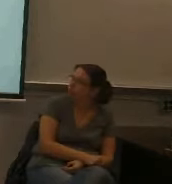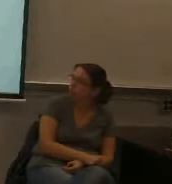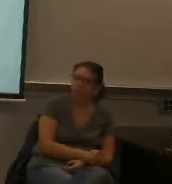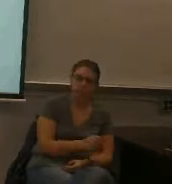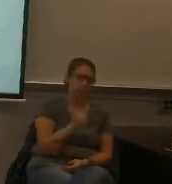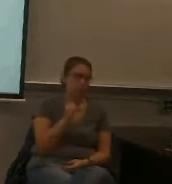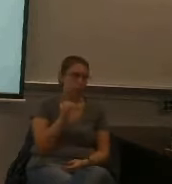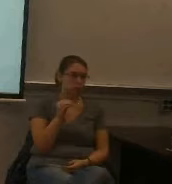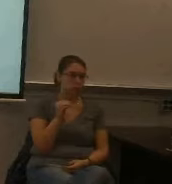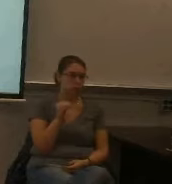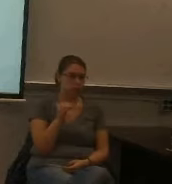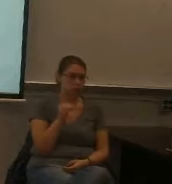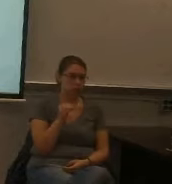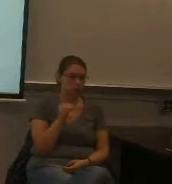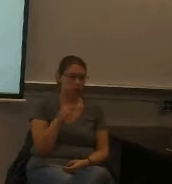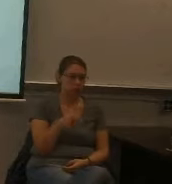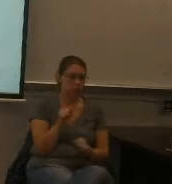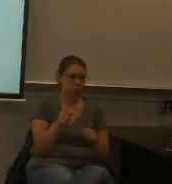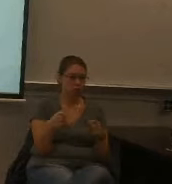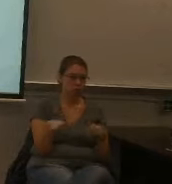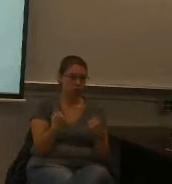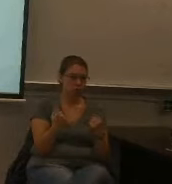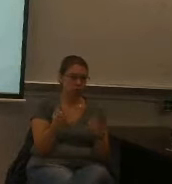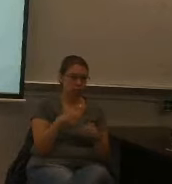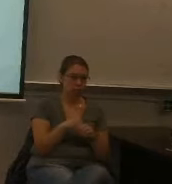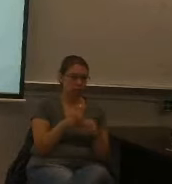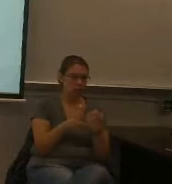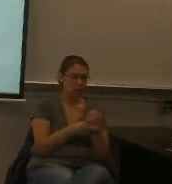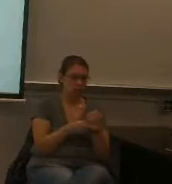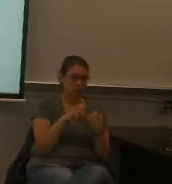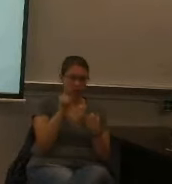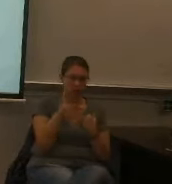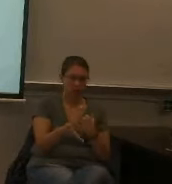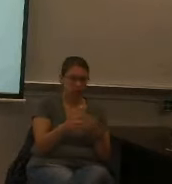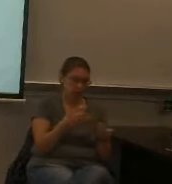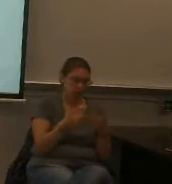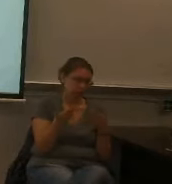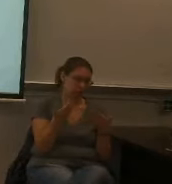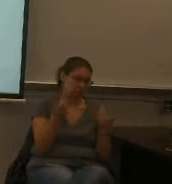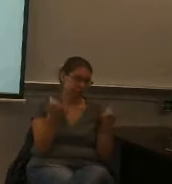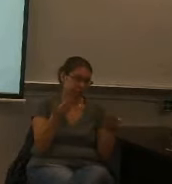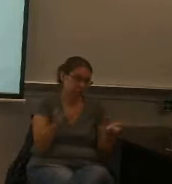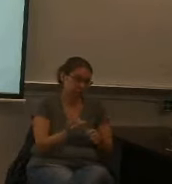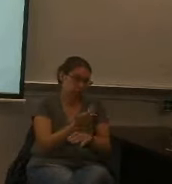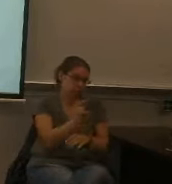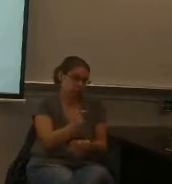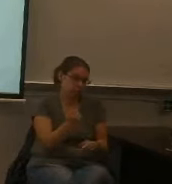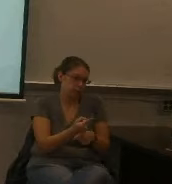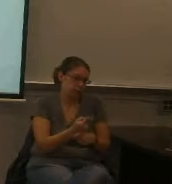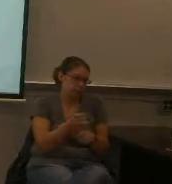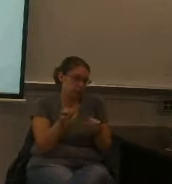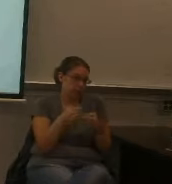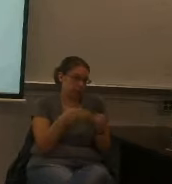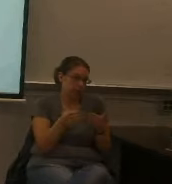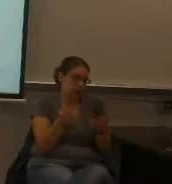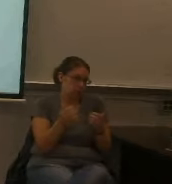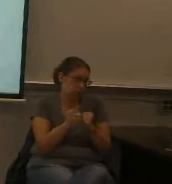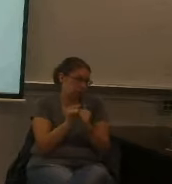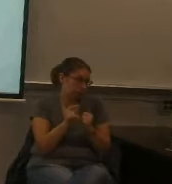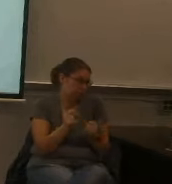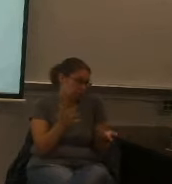And so this, you know, I mean, you could argue in a reservoir that wasn't there anyway, you might as well use it, right, and do what you want